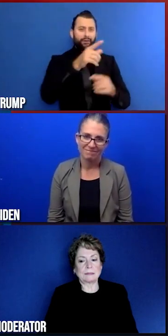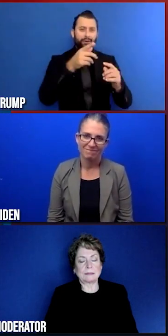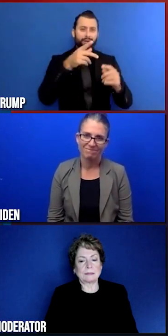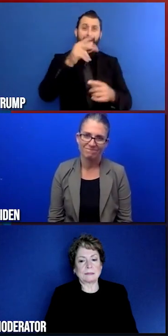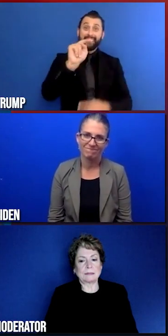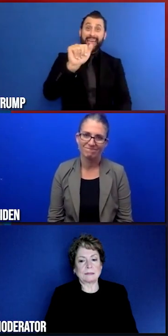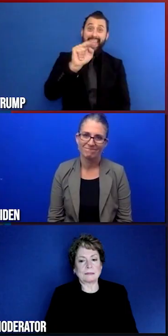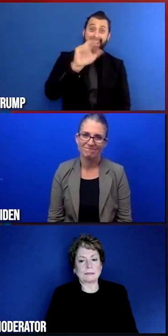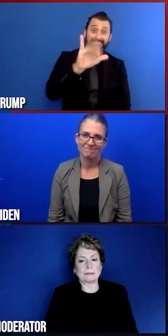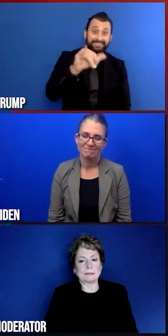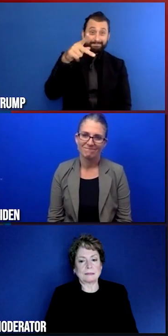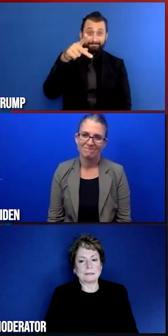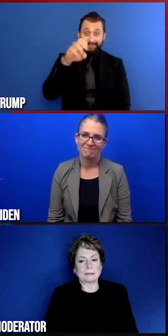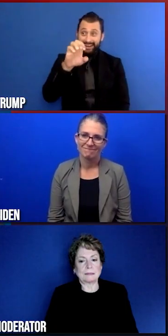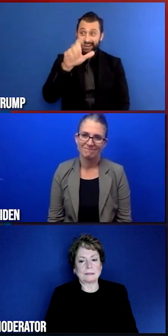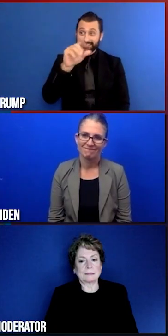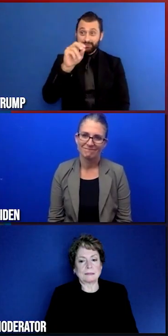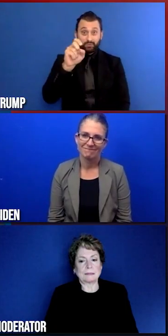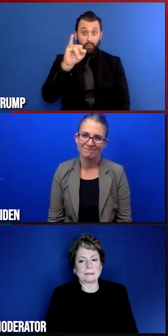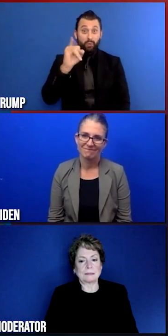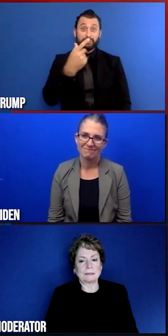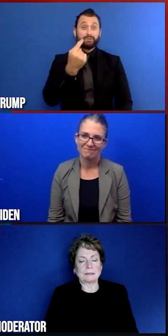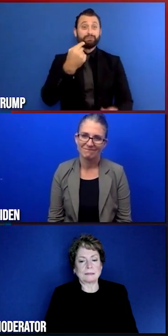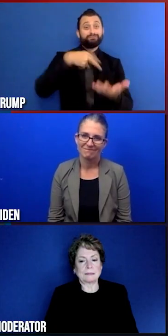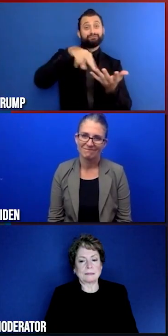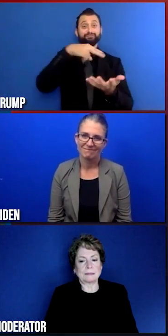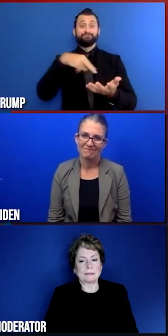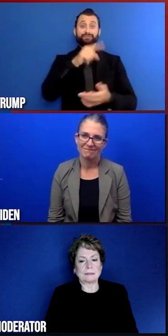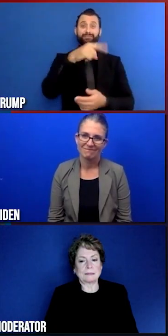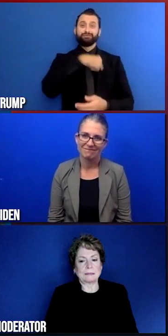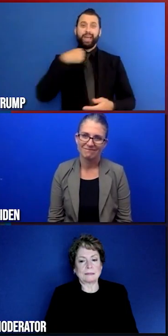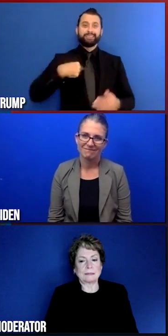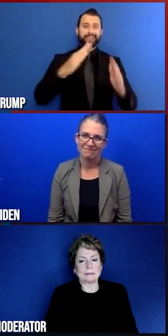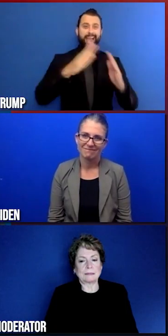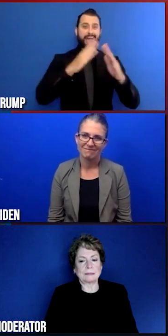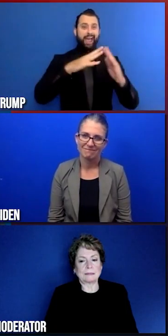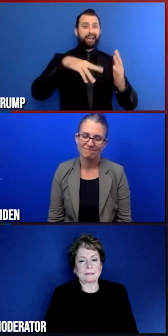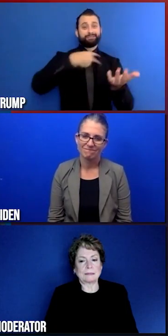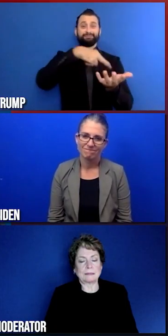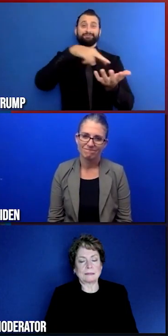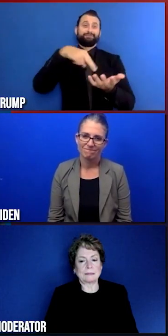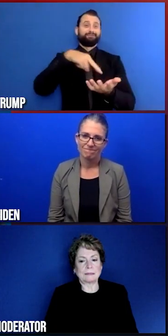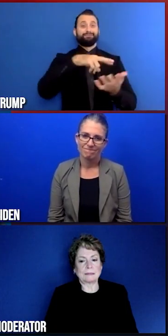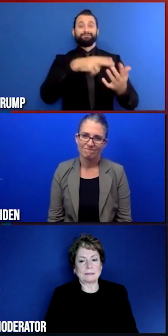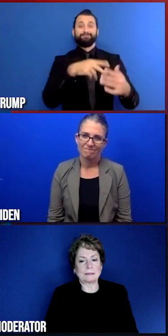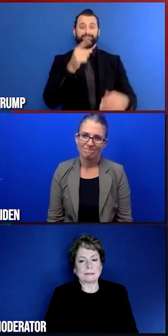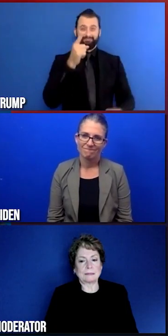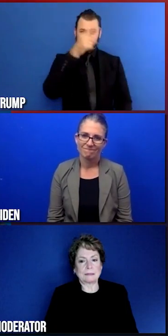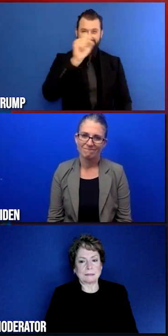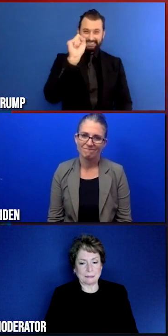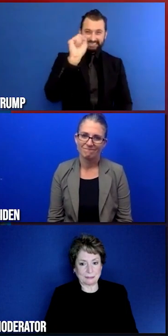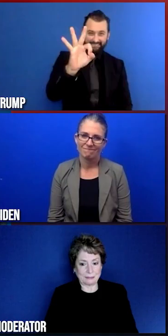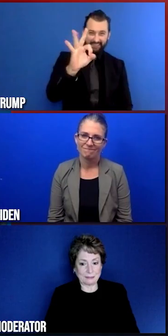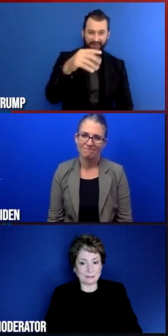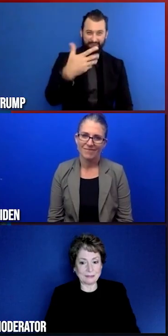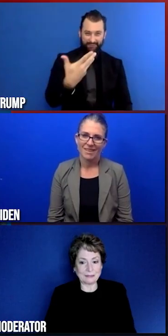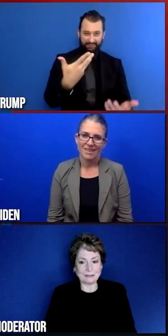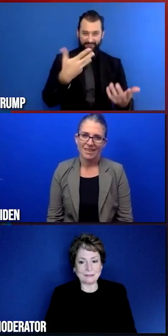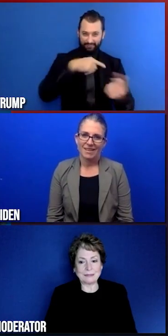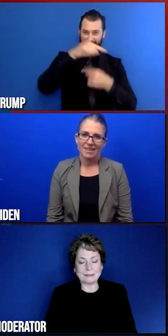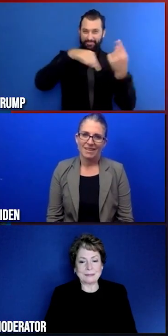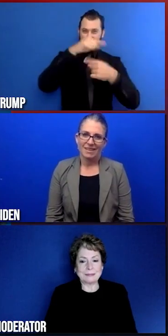thing. You're xenophobic. I think he called me racist even. And because I was closing it to China. Now he says I should have closed it